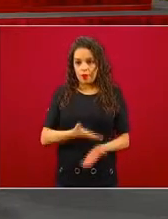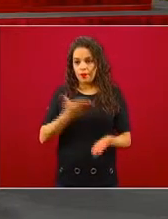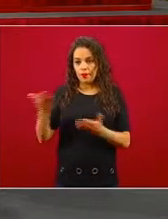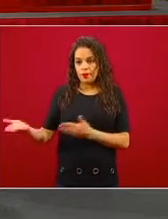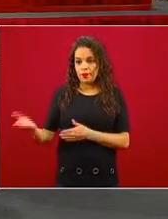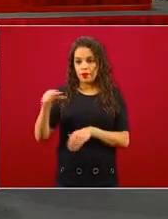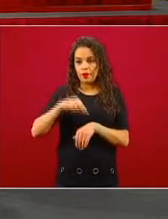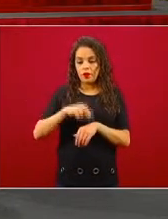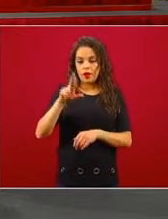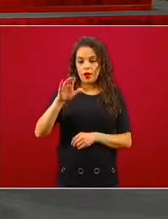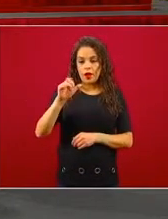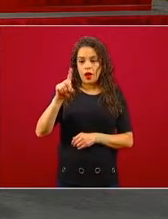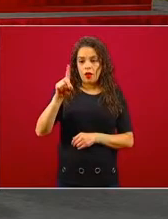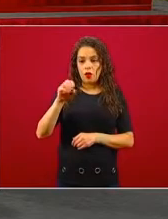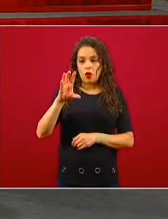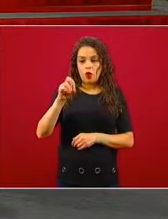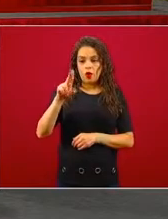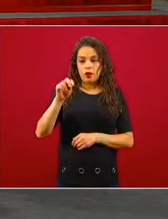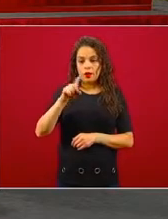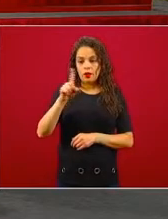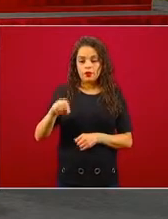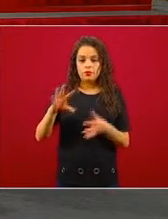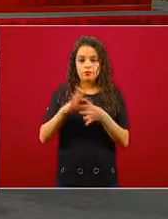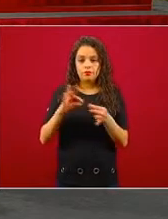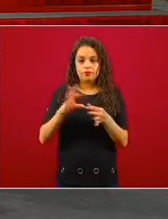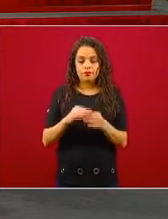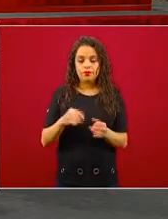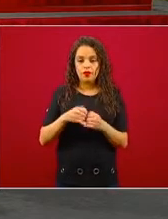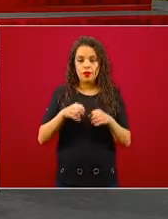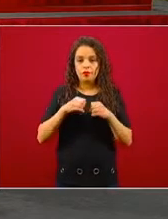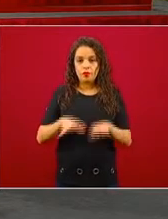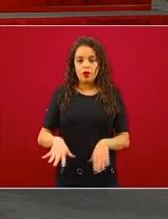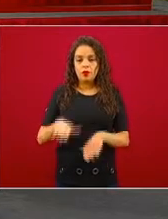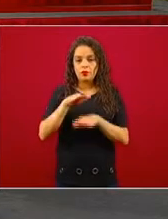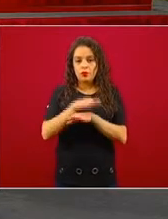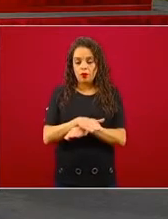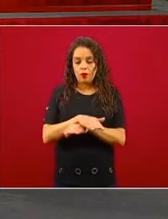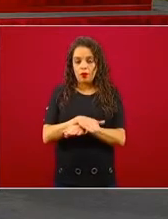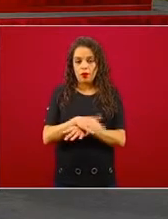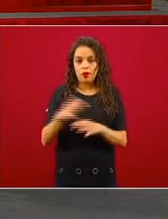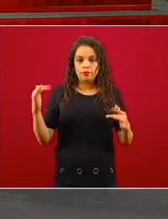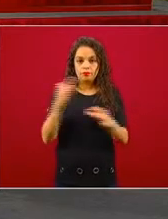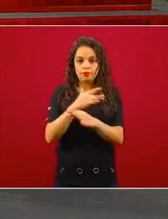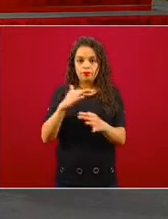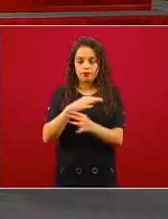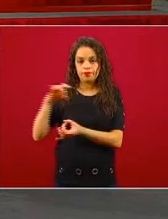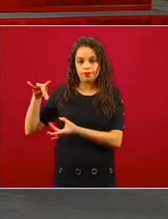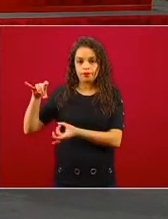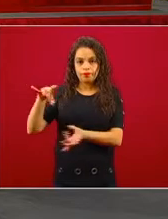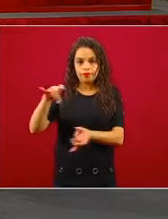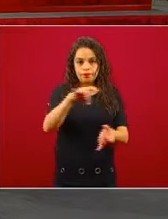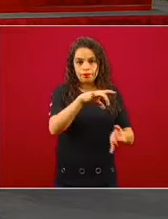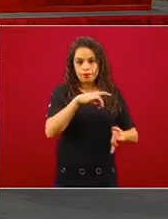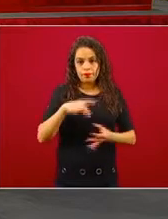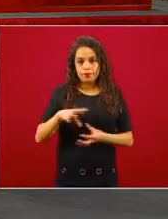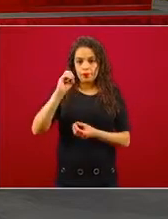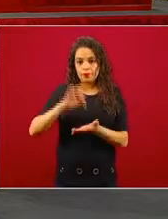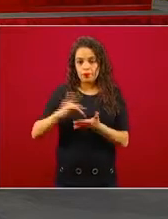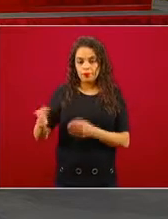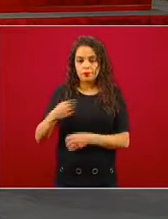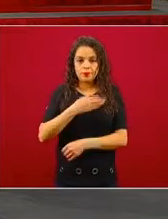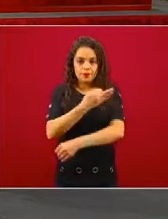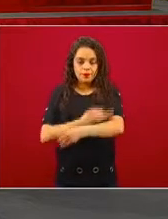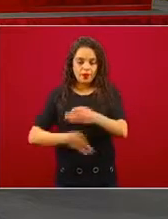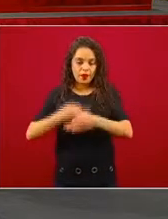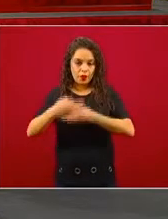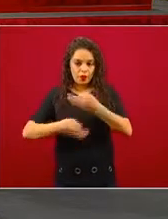Thank you, Cortés, que Dr. nos comparte el Alomia. informe de movilidad. Now we're going to hear from Dr. Con mucho gusto, Cortés, doctor. who's going to Muchísimas talk about gracias. our Muy buenas mobility tardes a reports. todas y